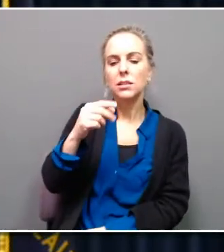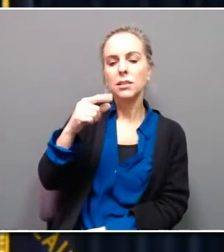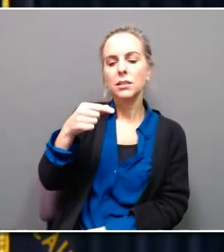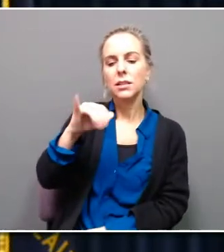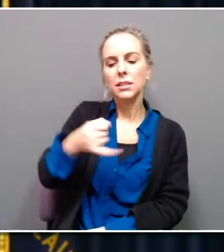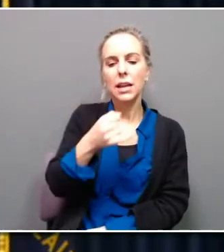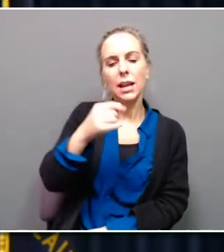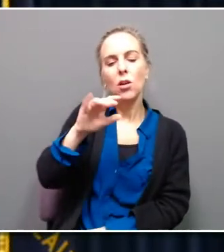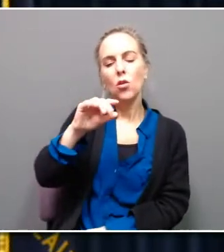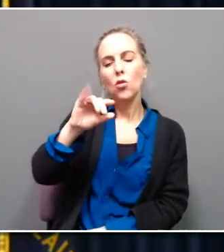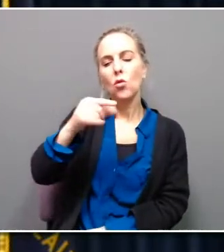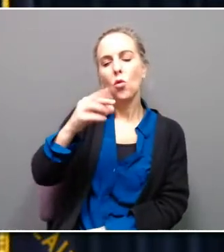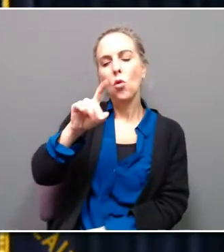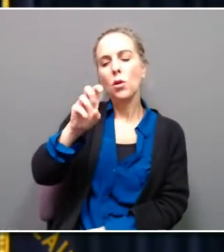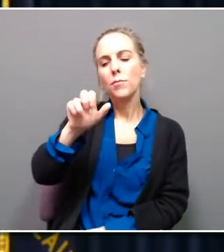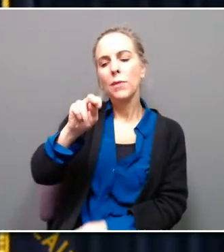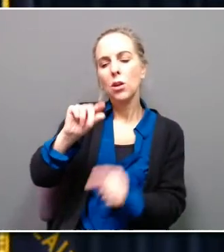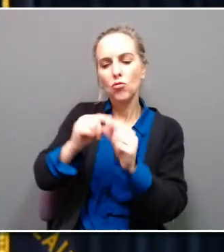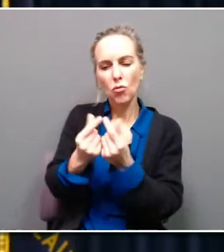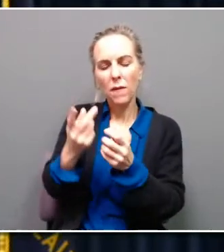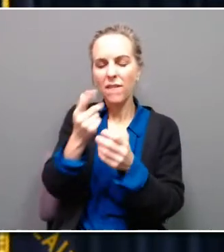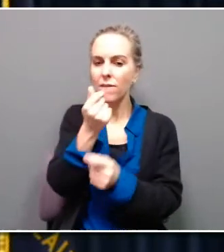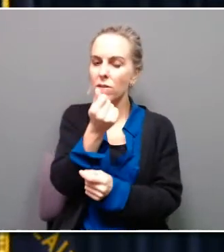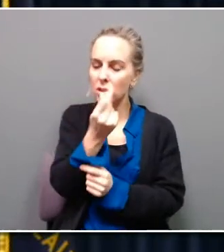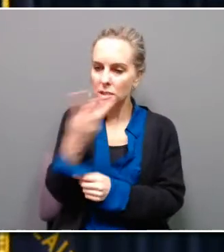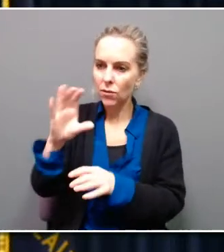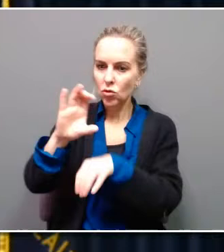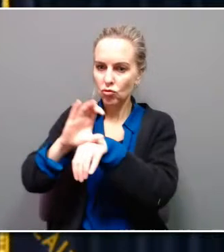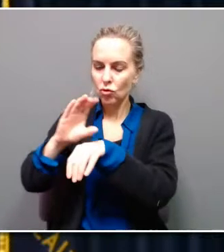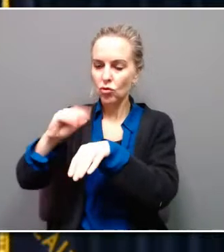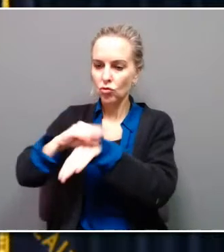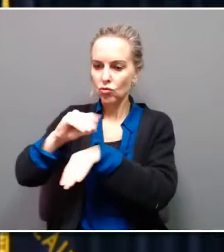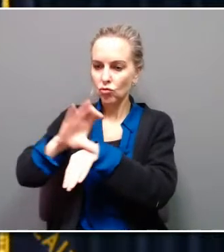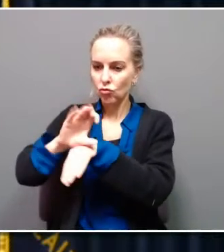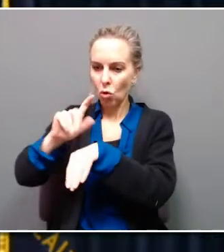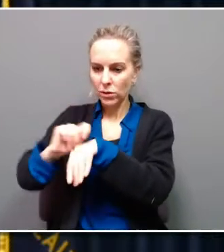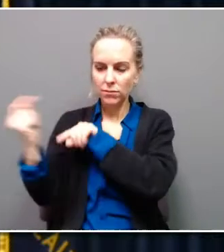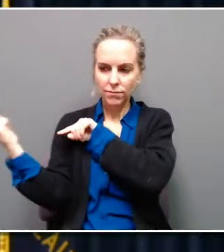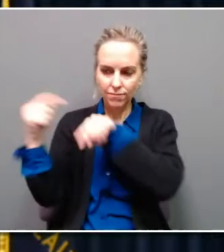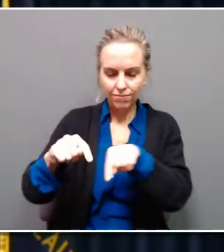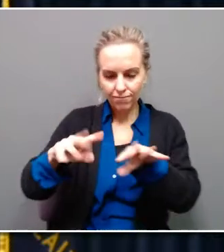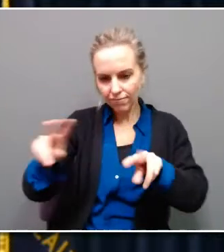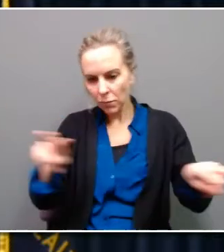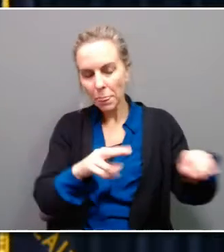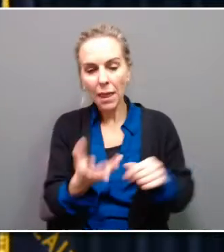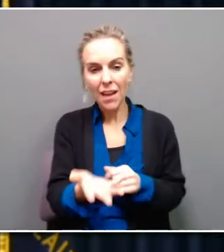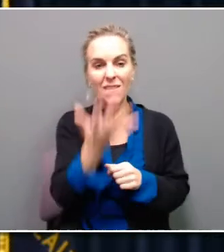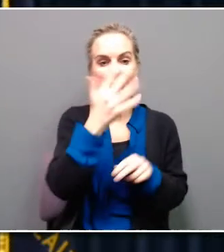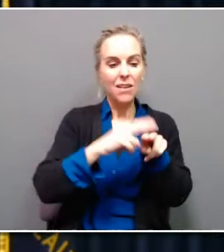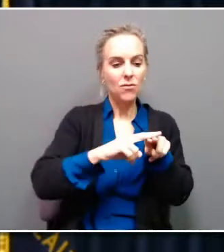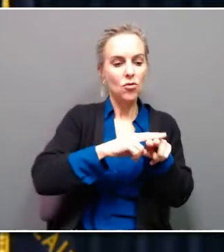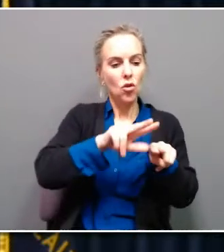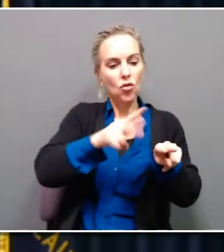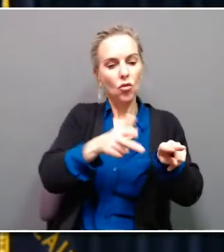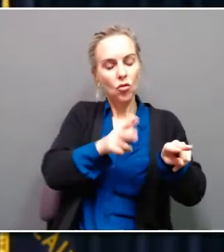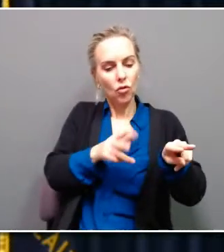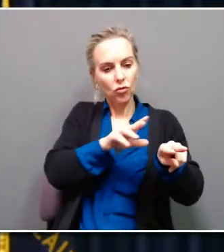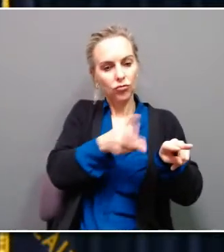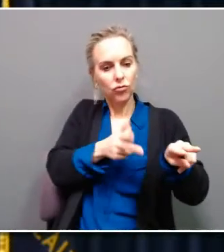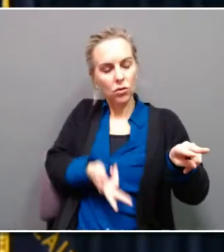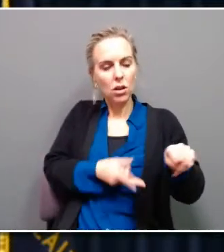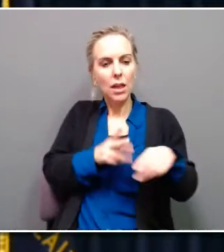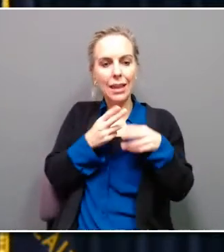multiple environmental consultants. 5 of the 16 rail cars that came off the tracks were carrying molten sulfur,